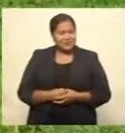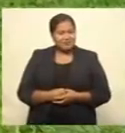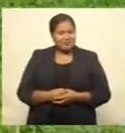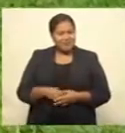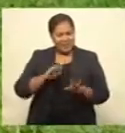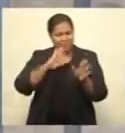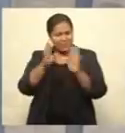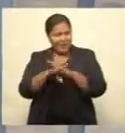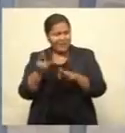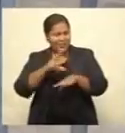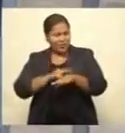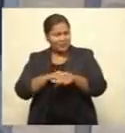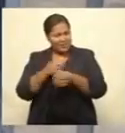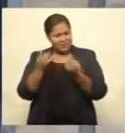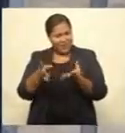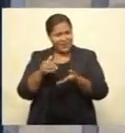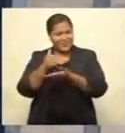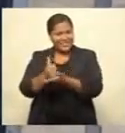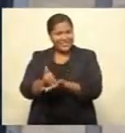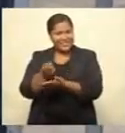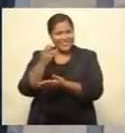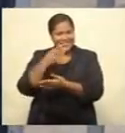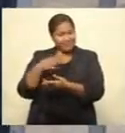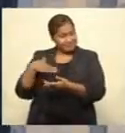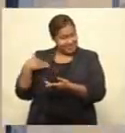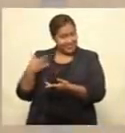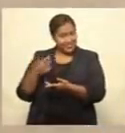GPs ready to assist Health Ministry.